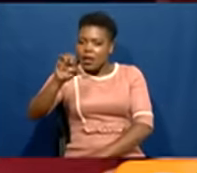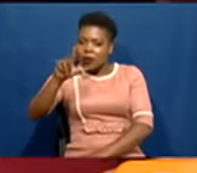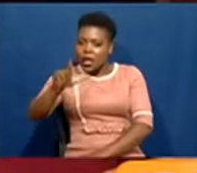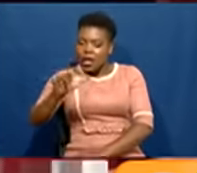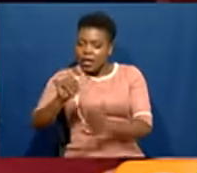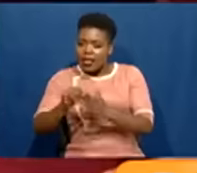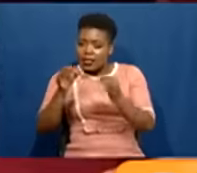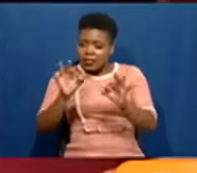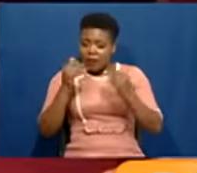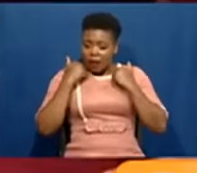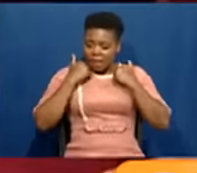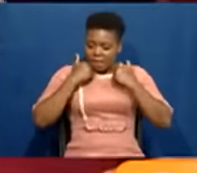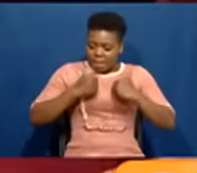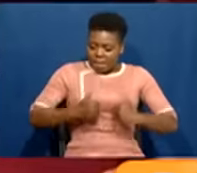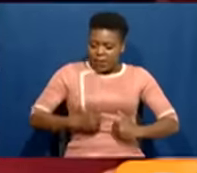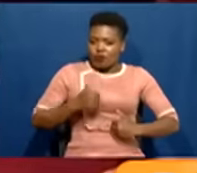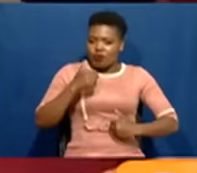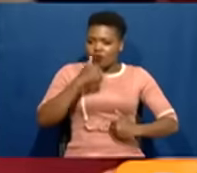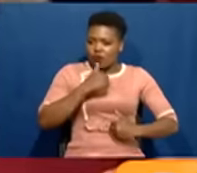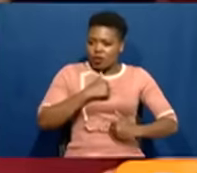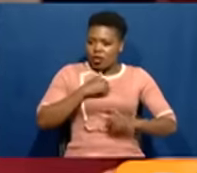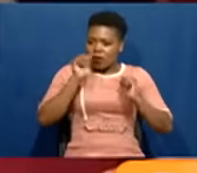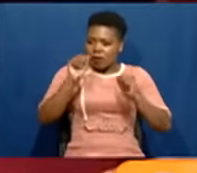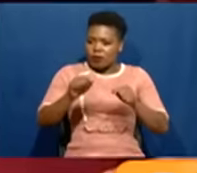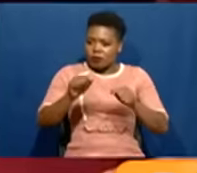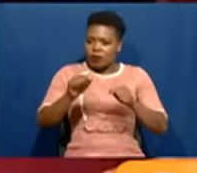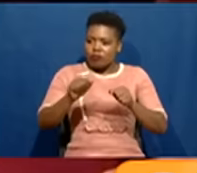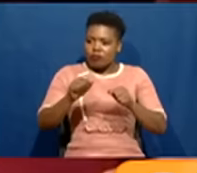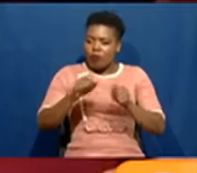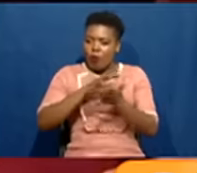that if I am ever to put him in any mess,